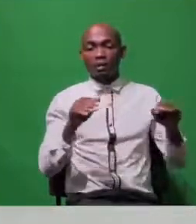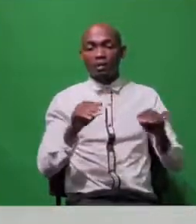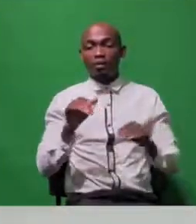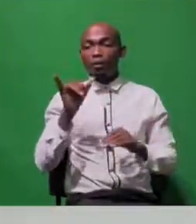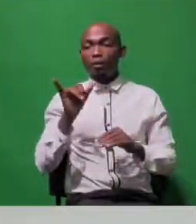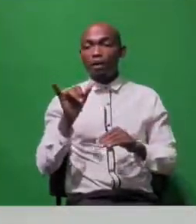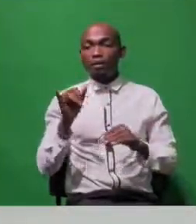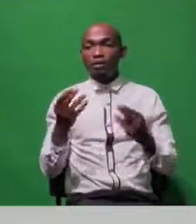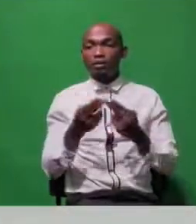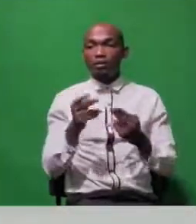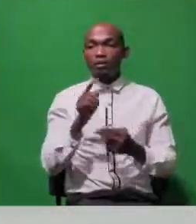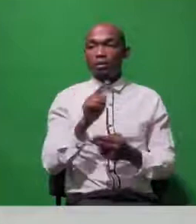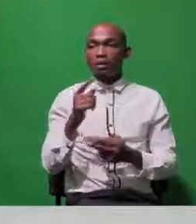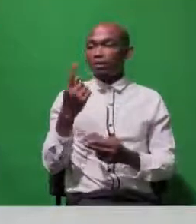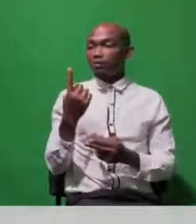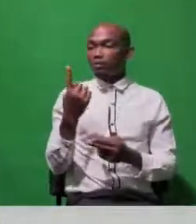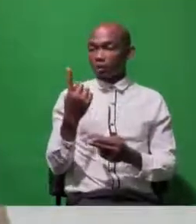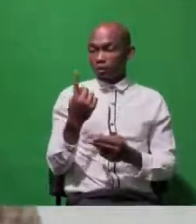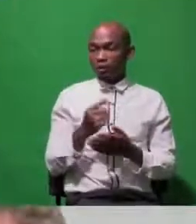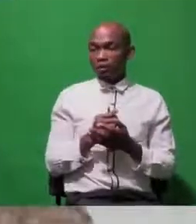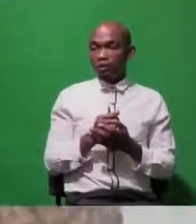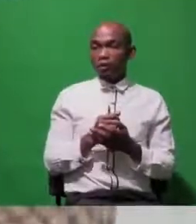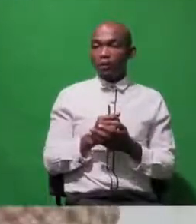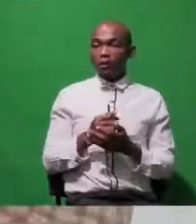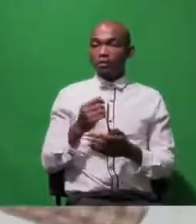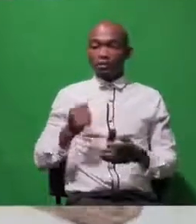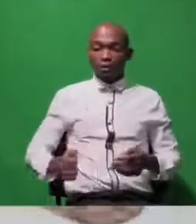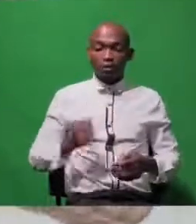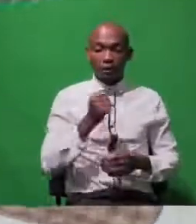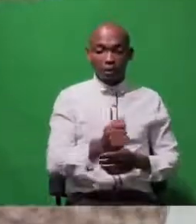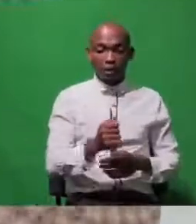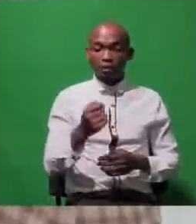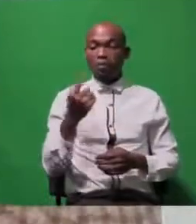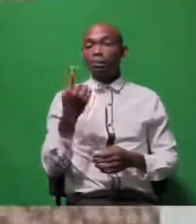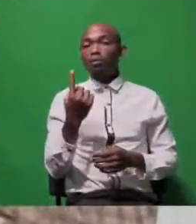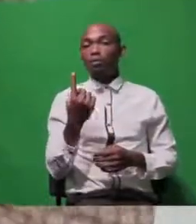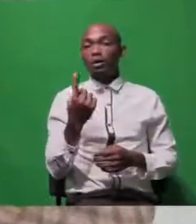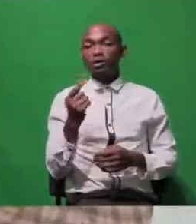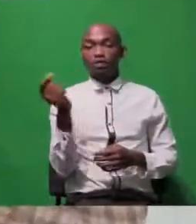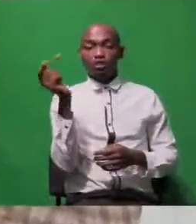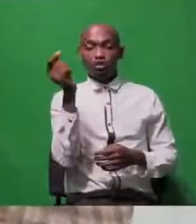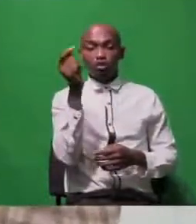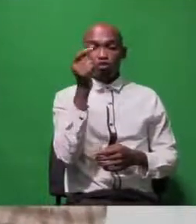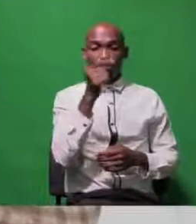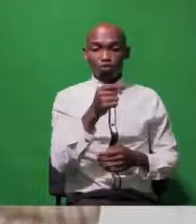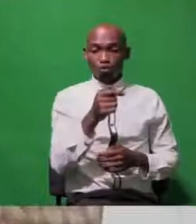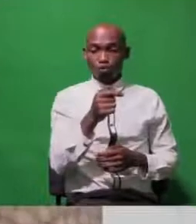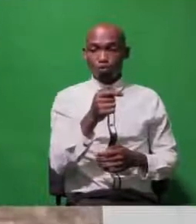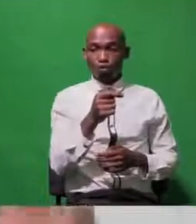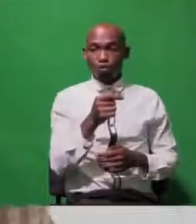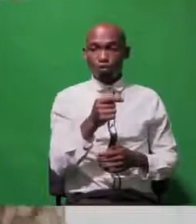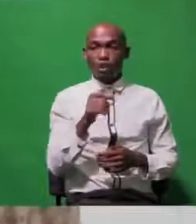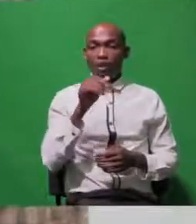-1. So here, step number 1 is to draw two-dimensional plane, x and